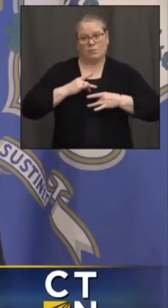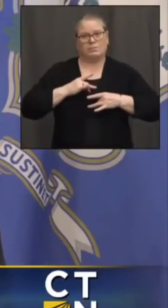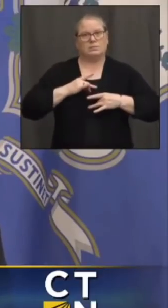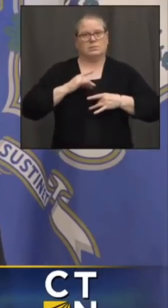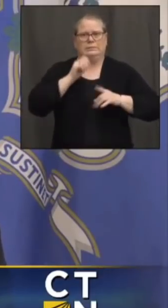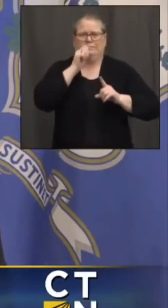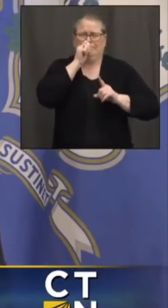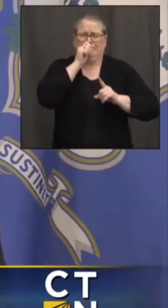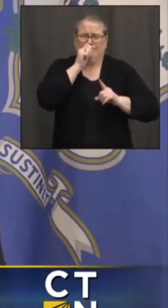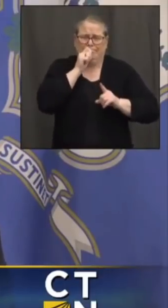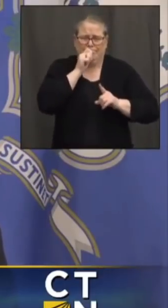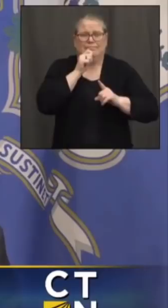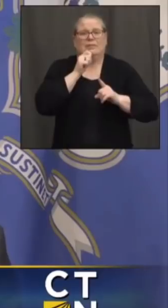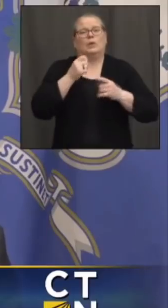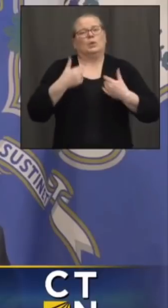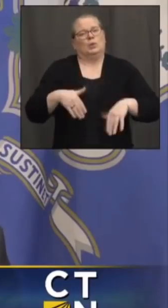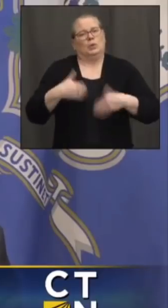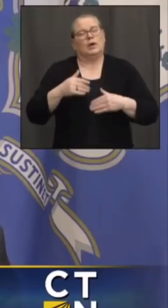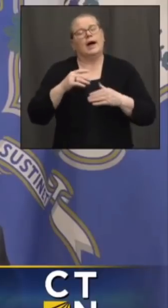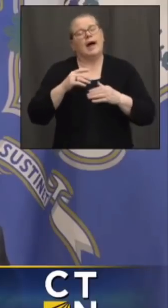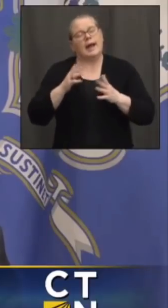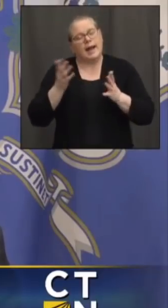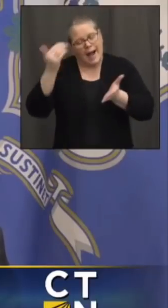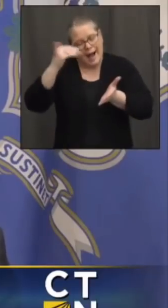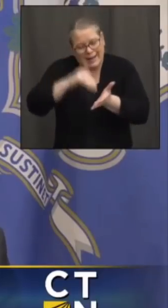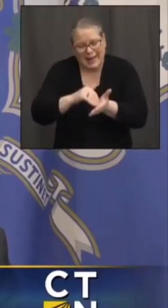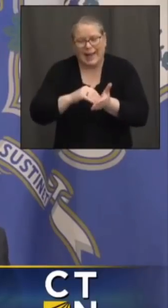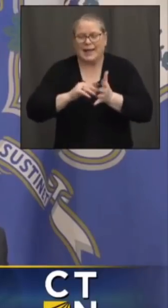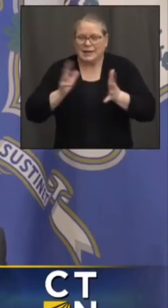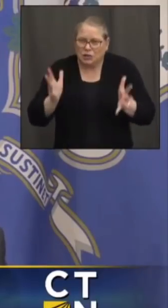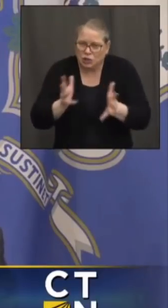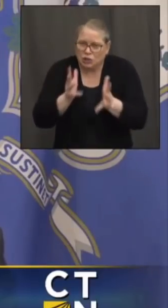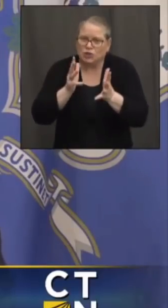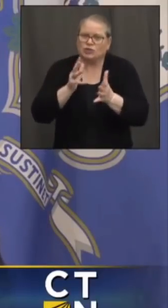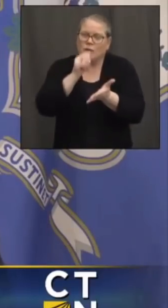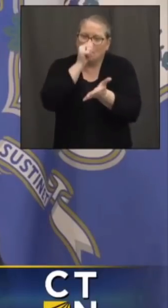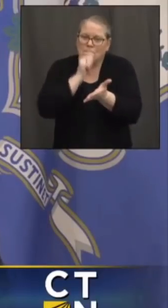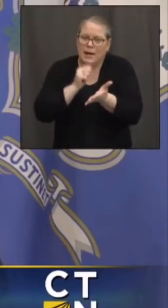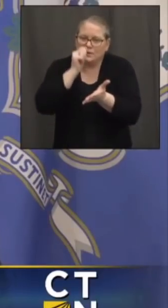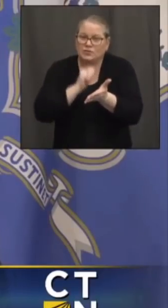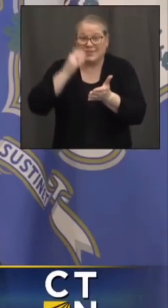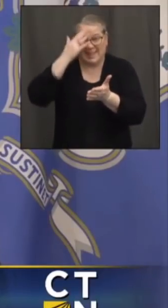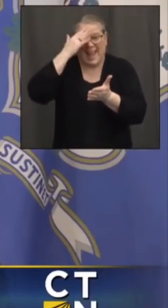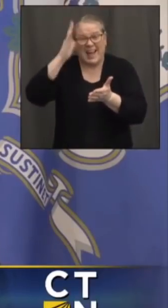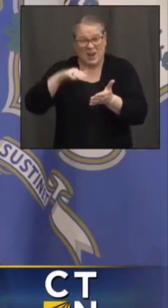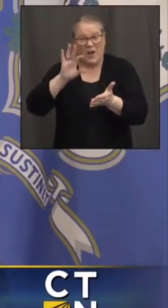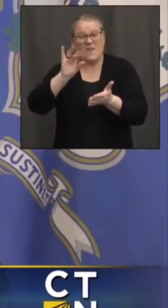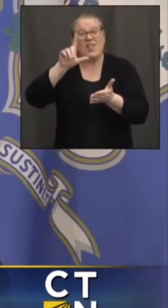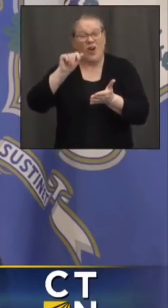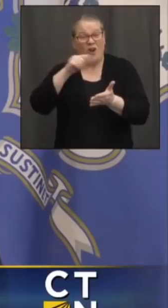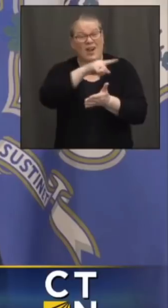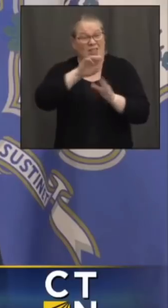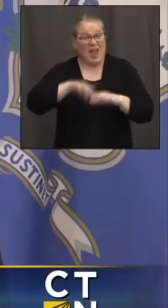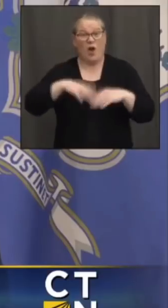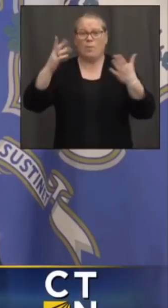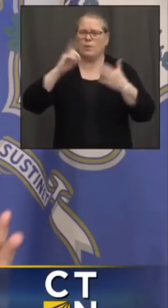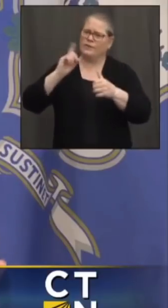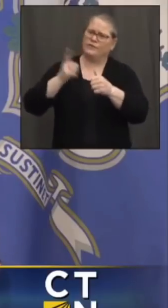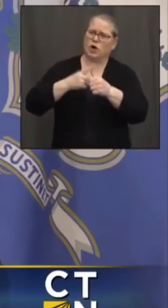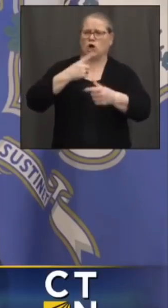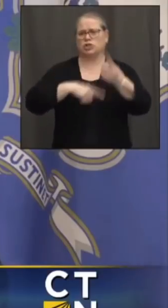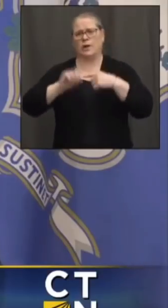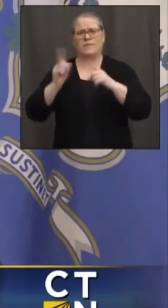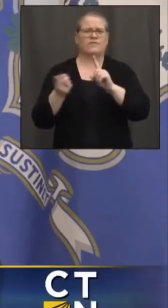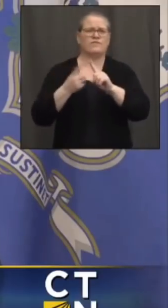I just got to urge a little bit of patience. I know down in Florida, they open it up, they say first come, first serve, and within